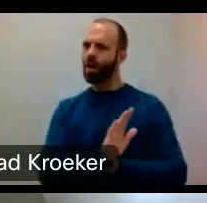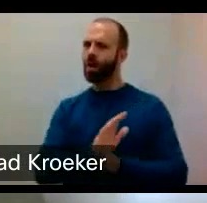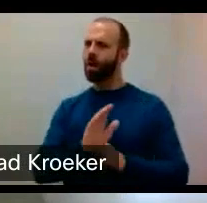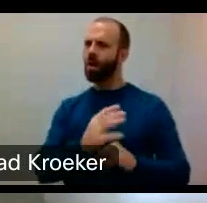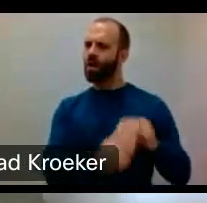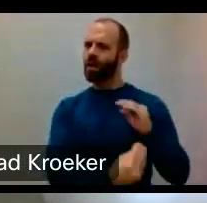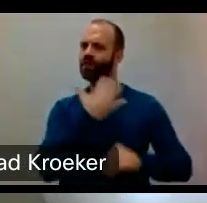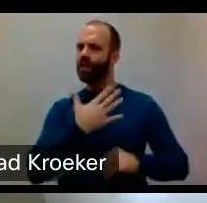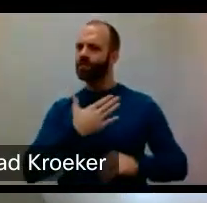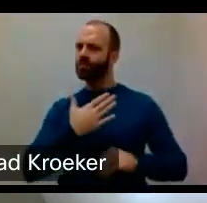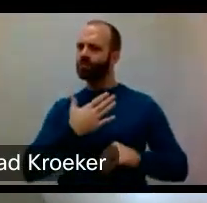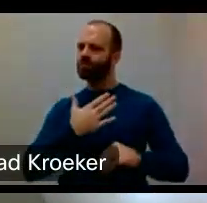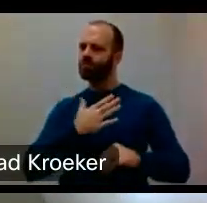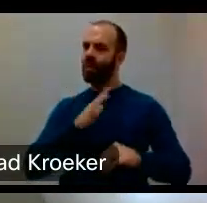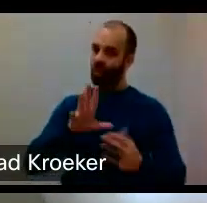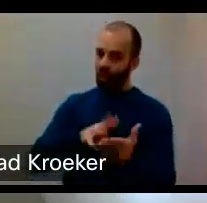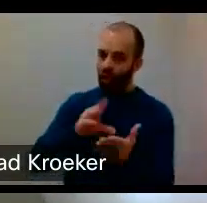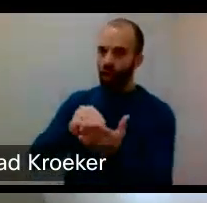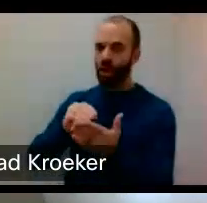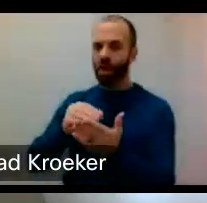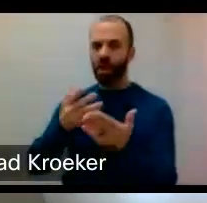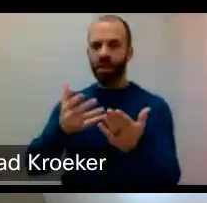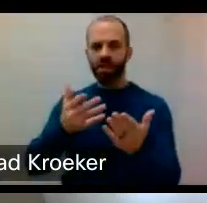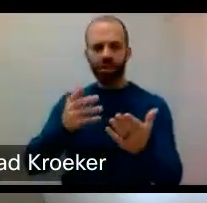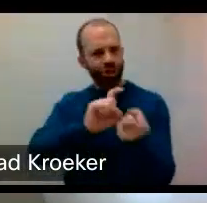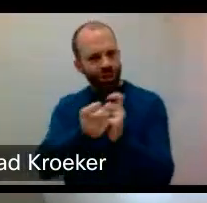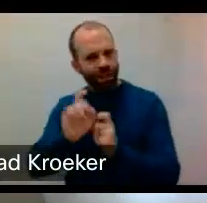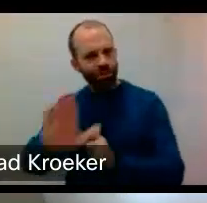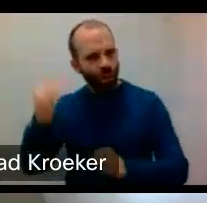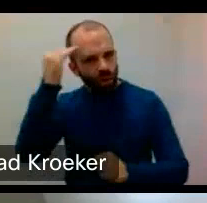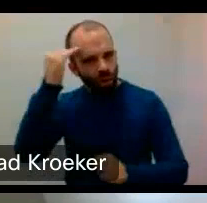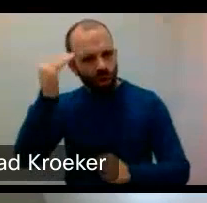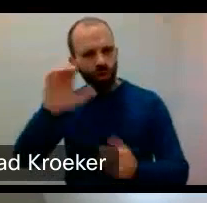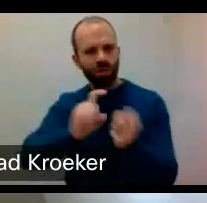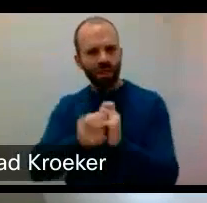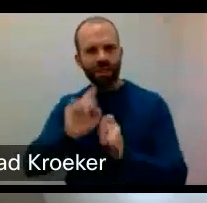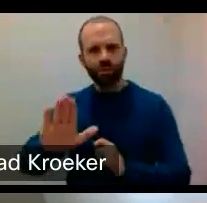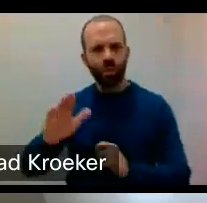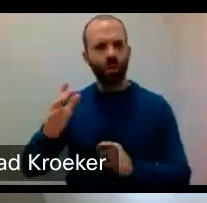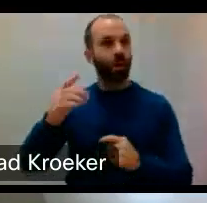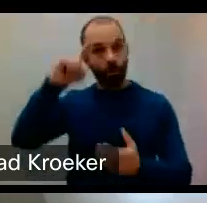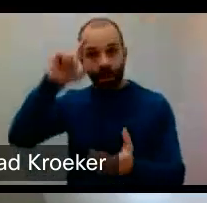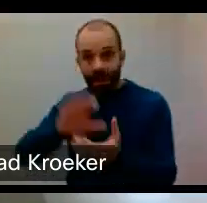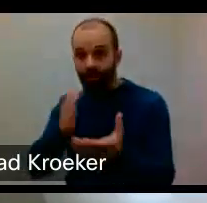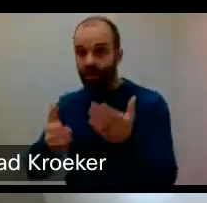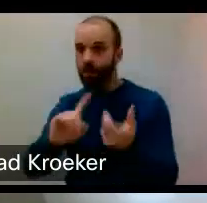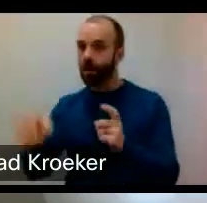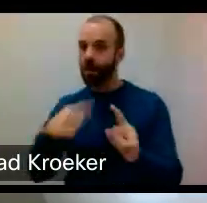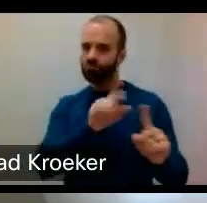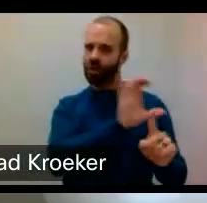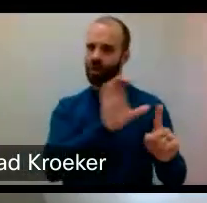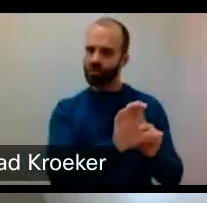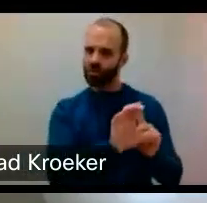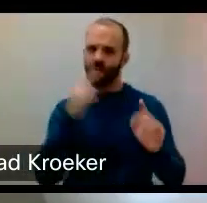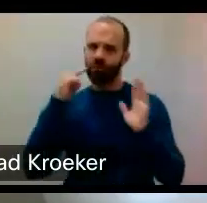way that learning has changed what you know or changed what you believe about that culture. Just as an